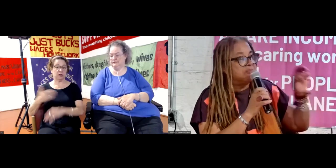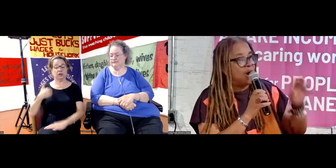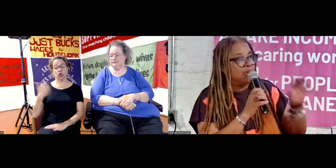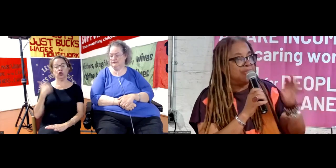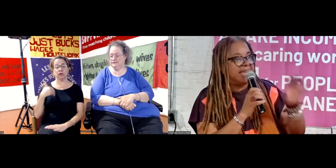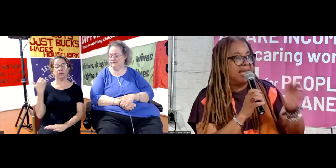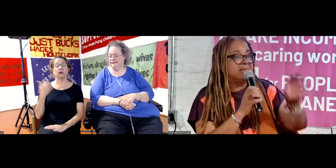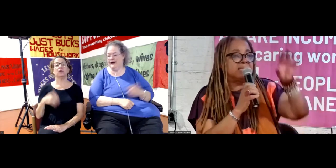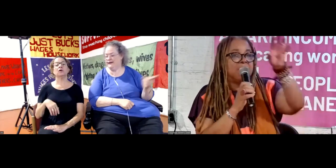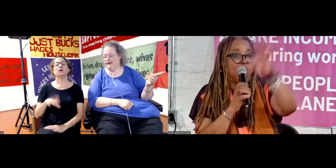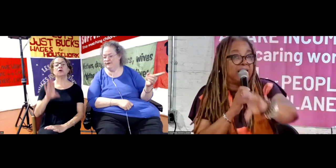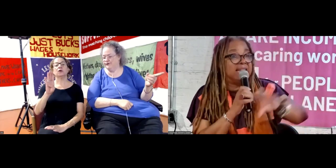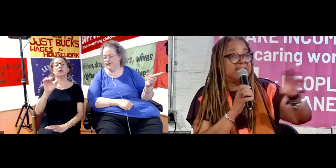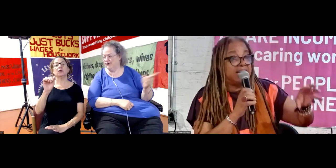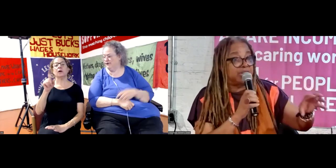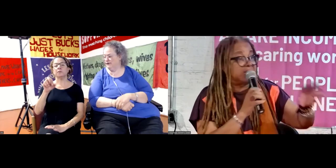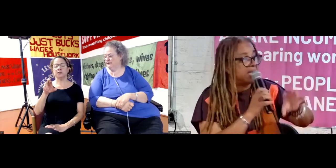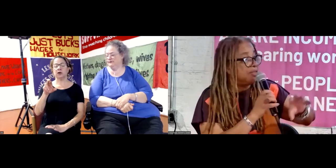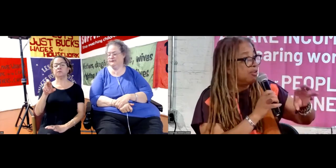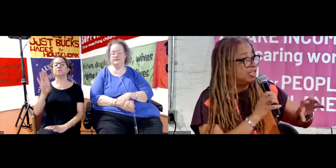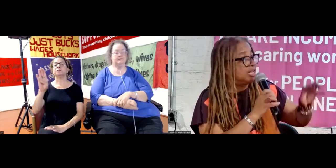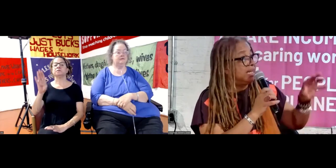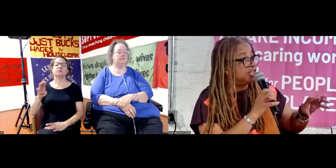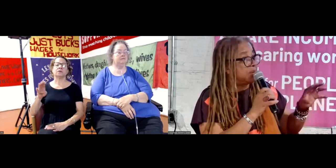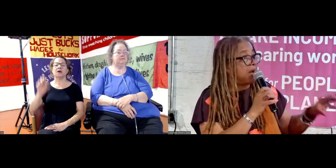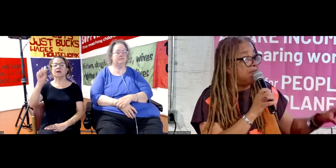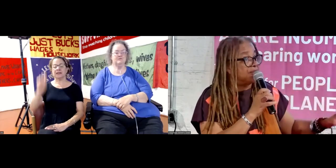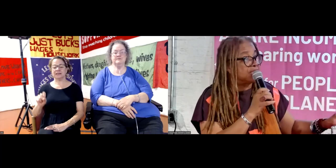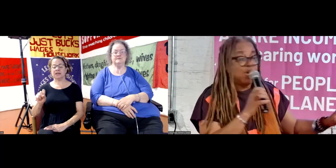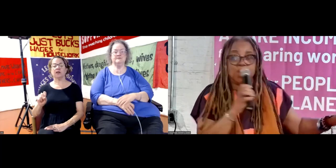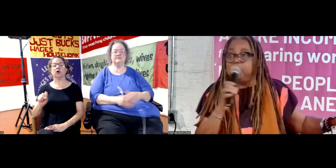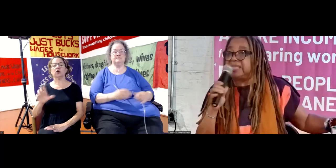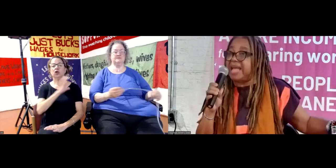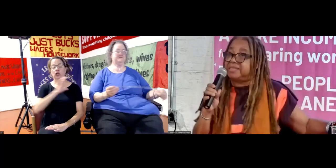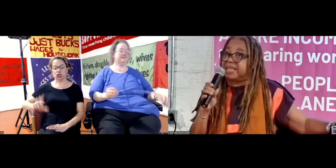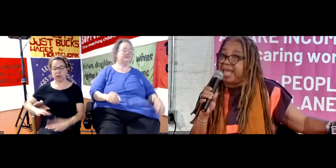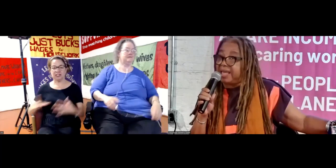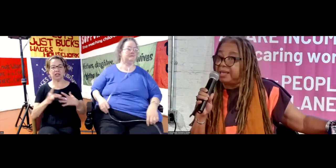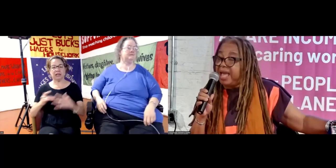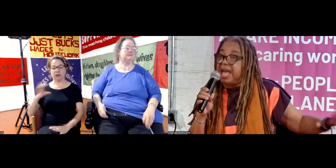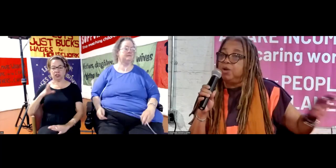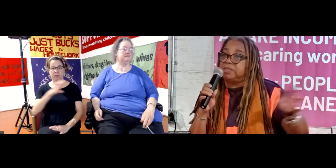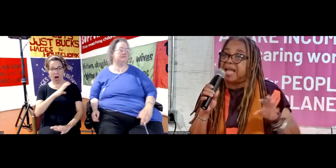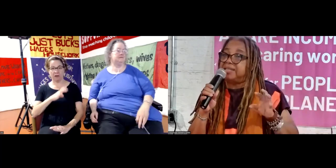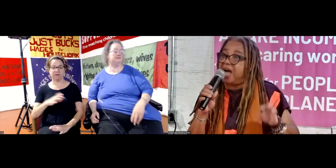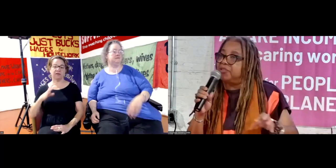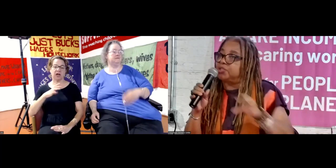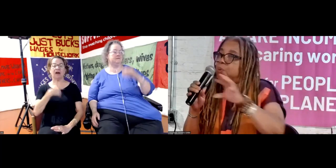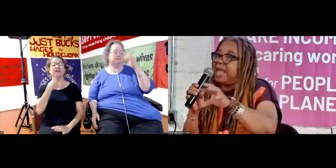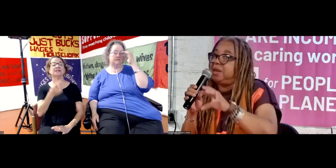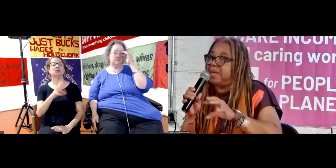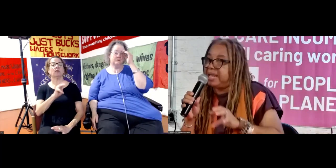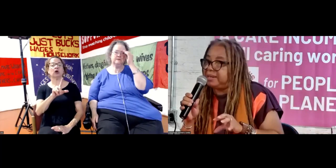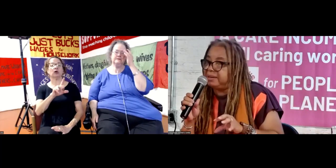part of Martin Luther King's organization, the Southern Christian Leadership Conference, who said to King and who said to